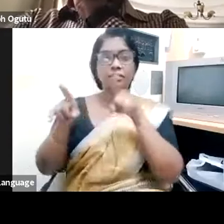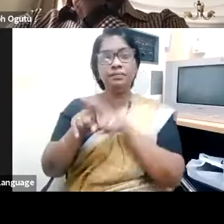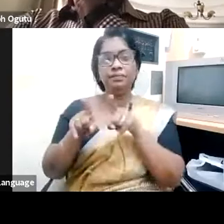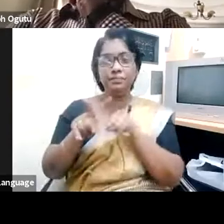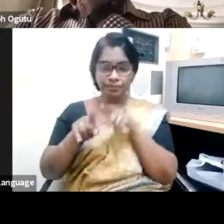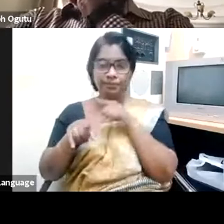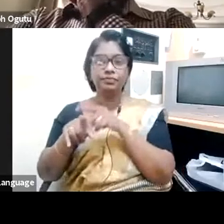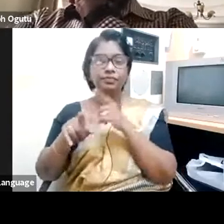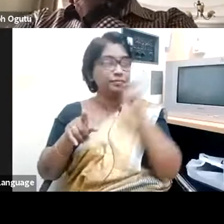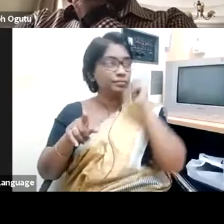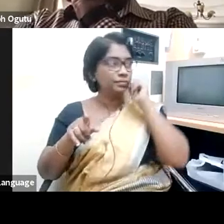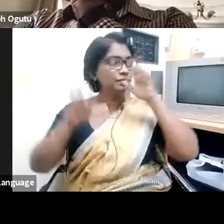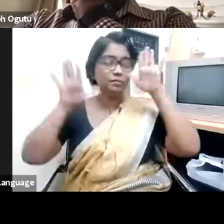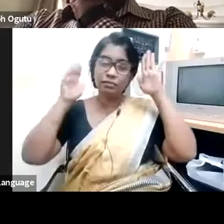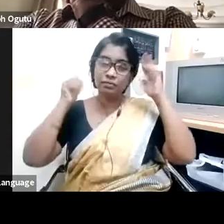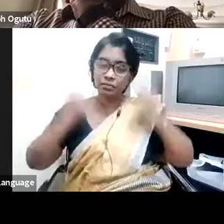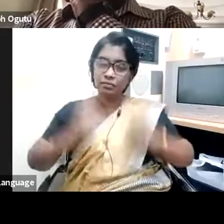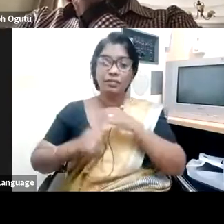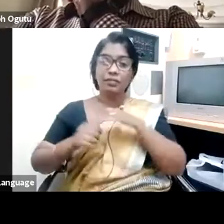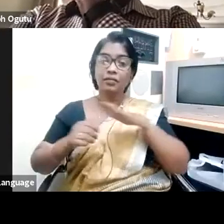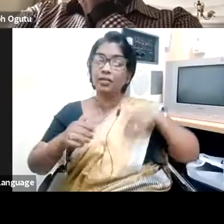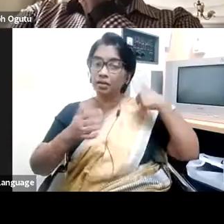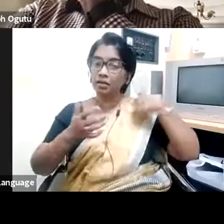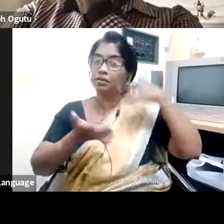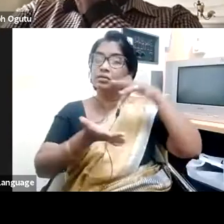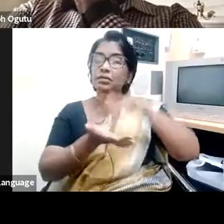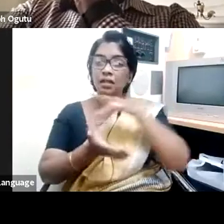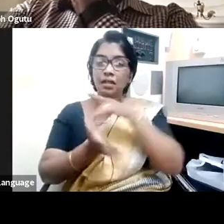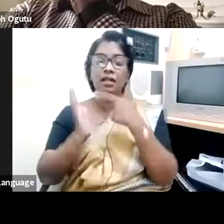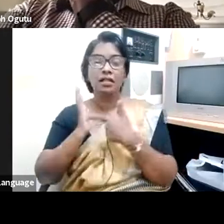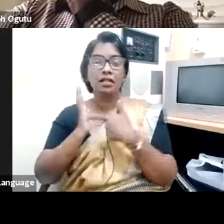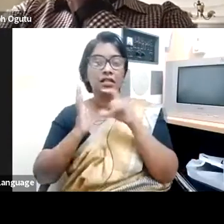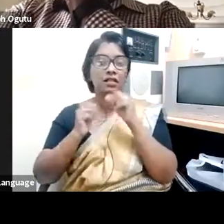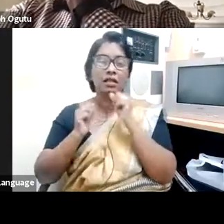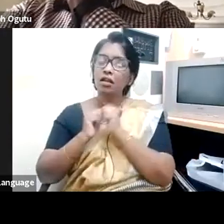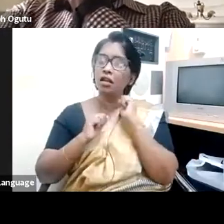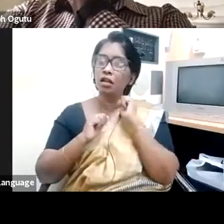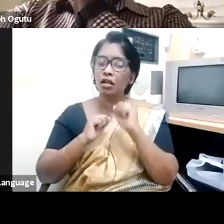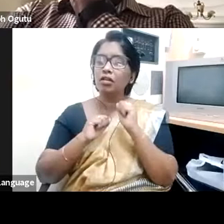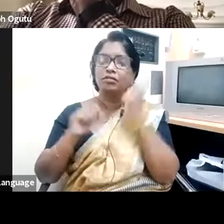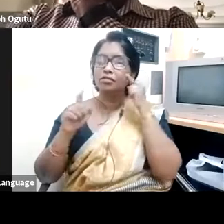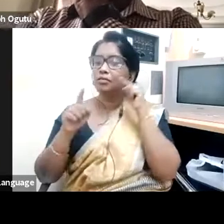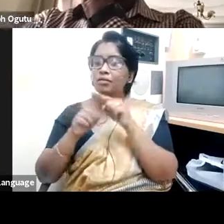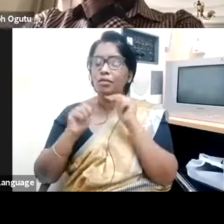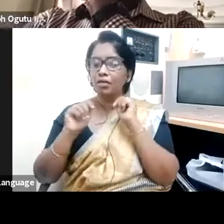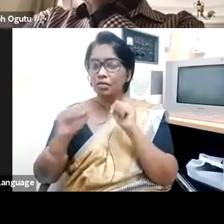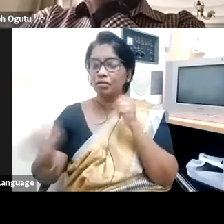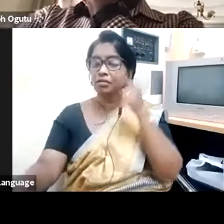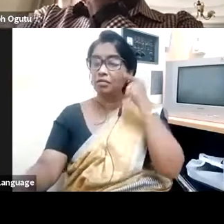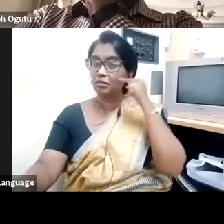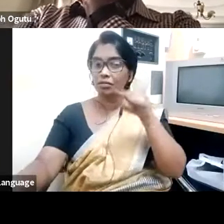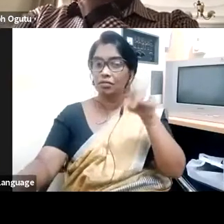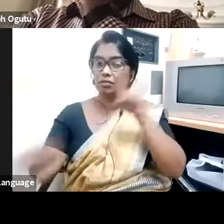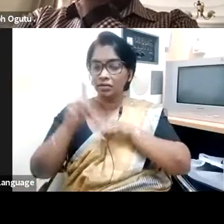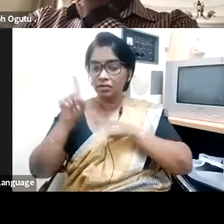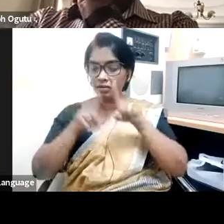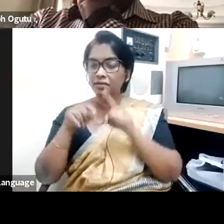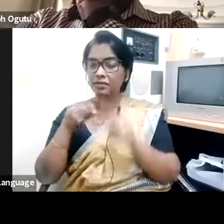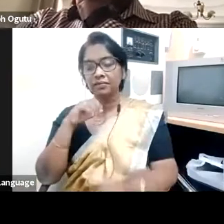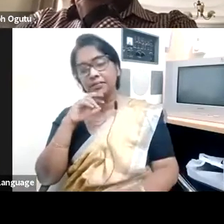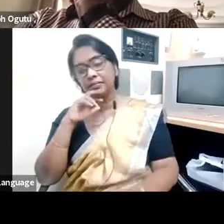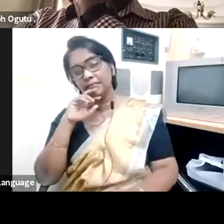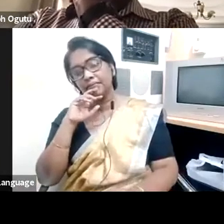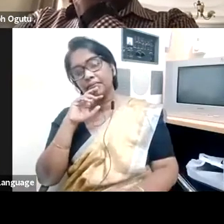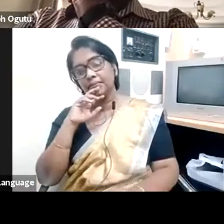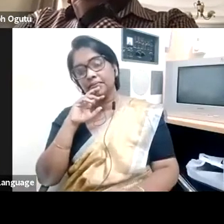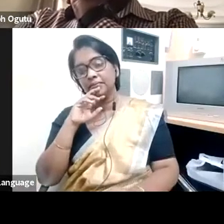the beneficiary. So we think, we empathize, we follow that process. You spoke about it, but is it really possible to apply? Is there, what is the